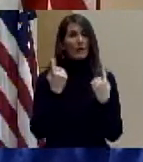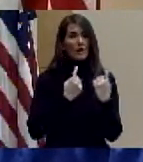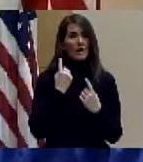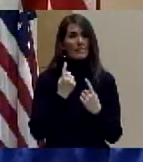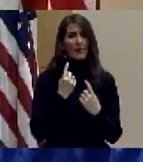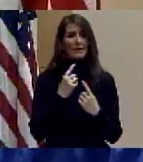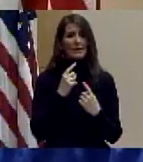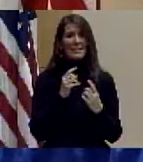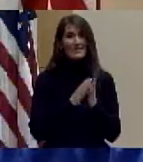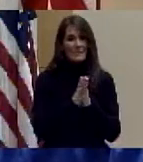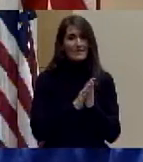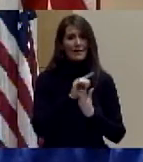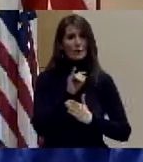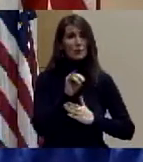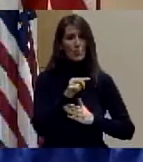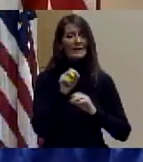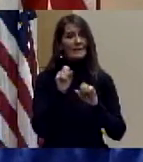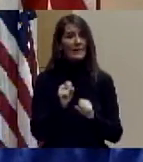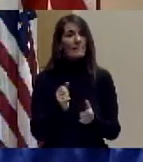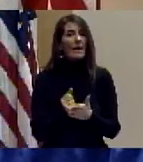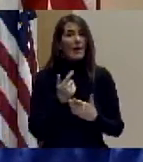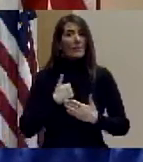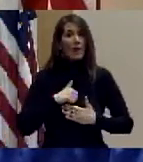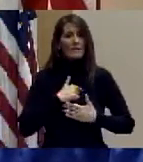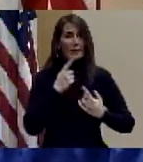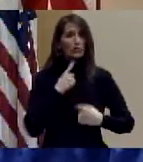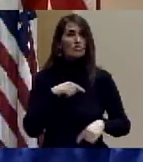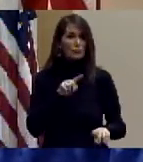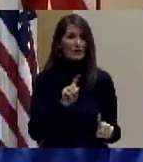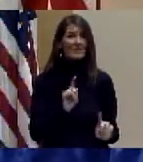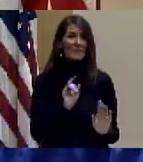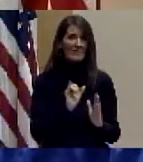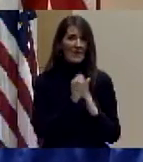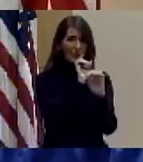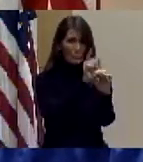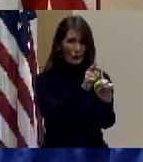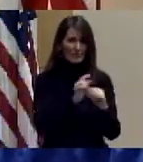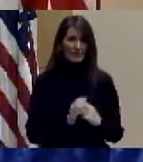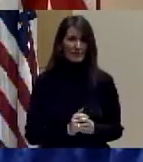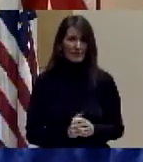proposals can help us achieve those objectives.